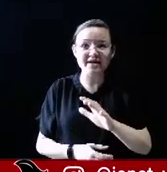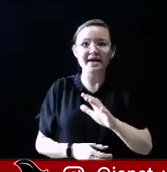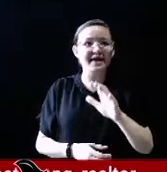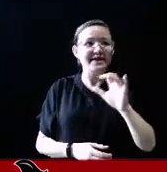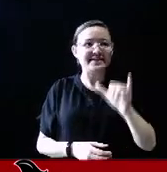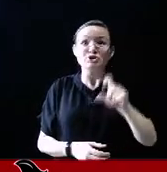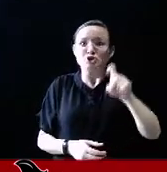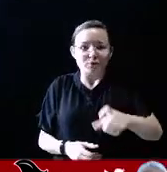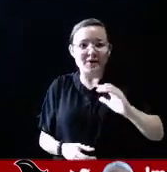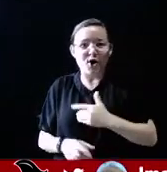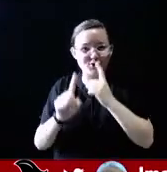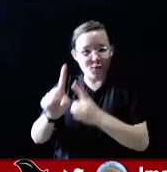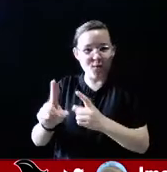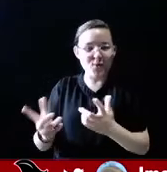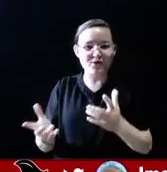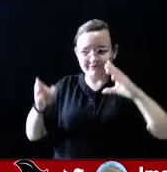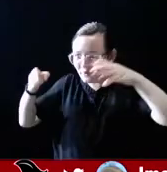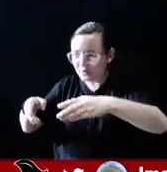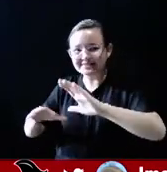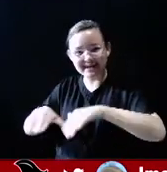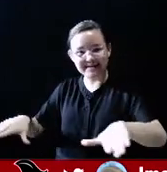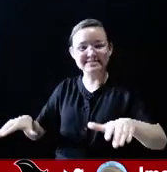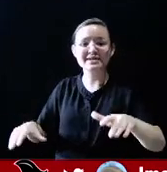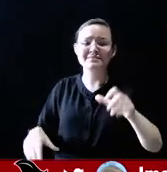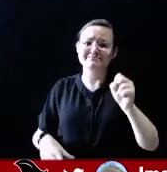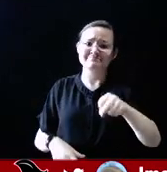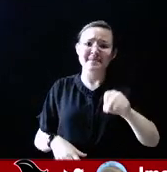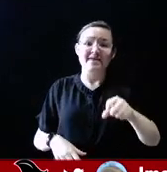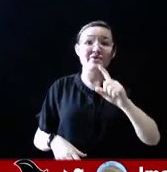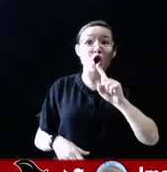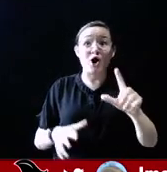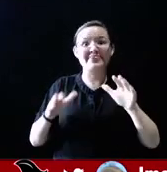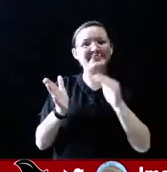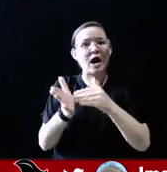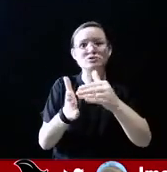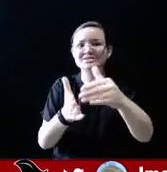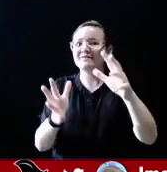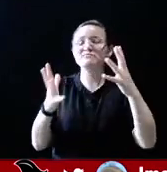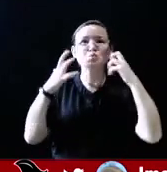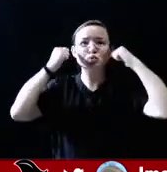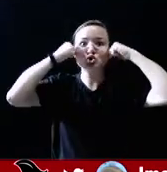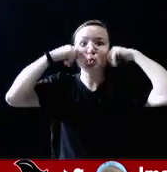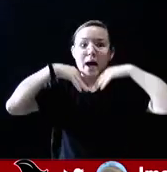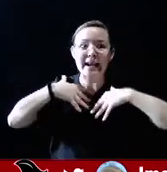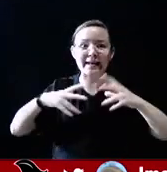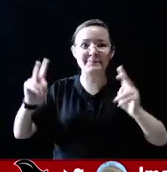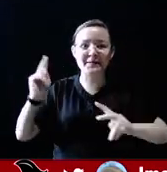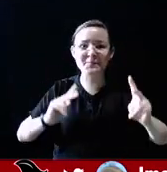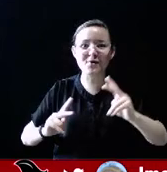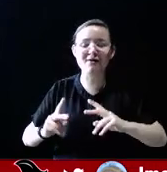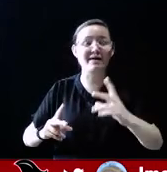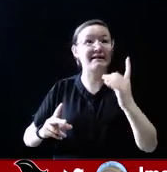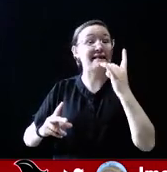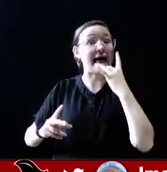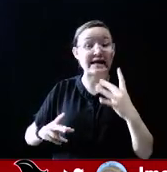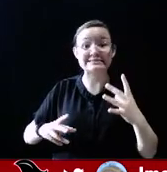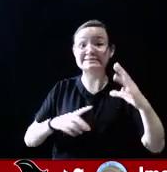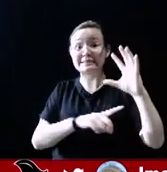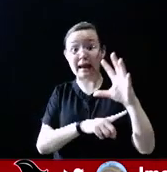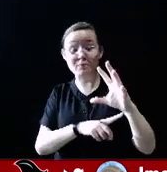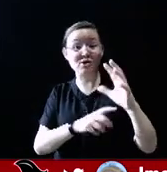way. Regardless of the fact that there are thousands of sweaty people in this arena, lights, cameras, the whole